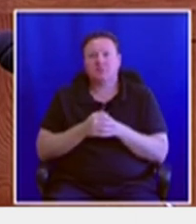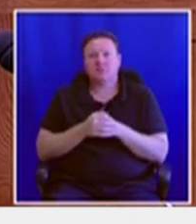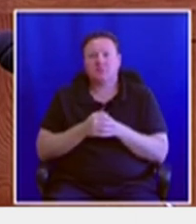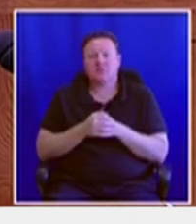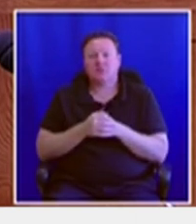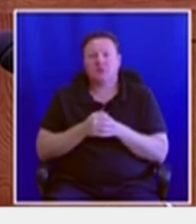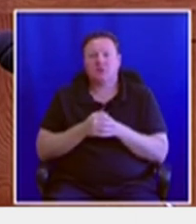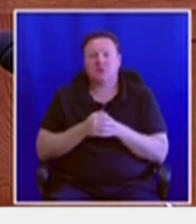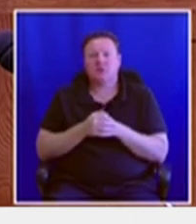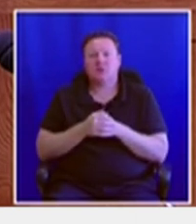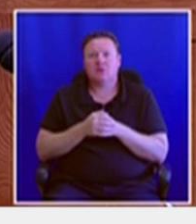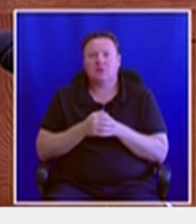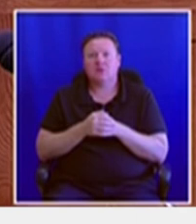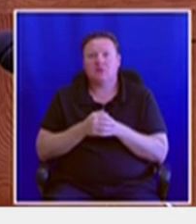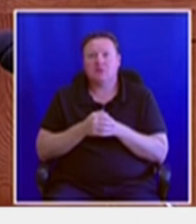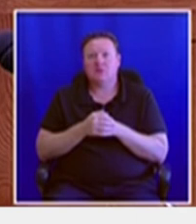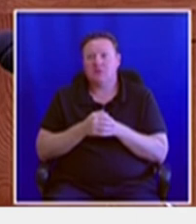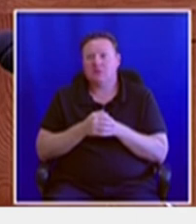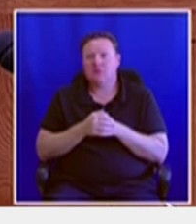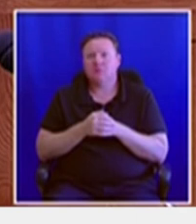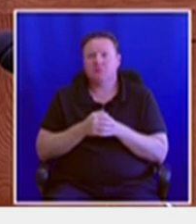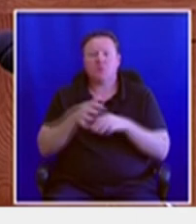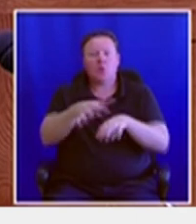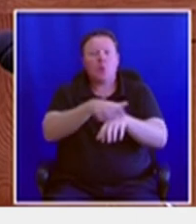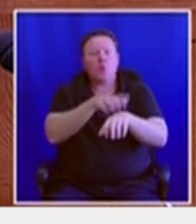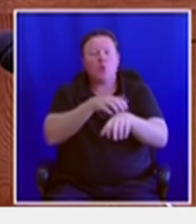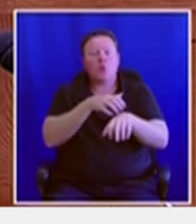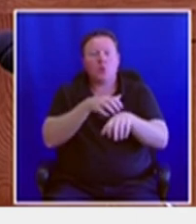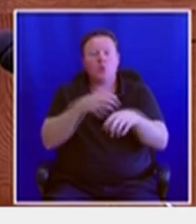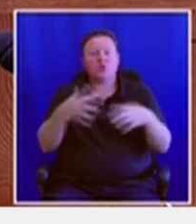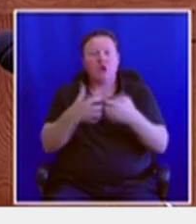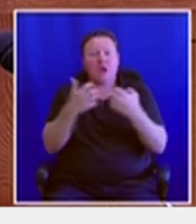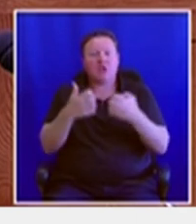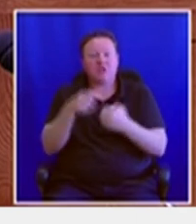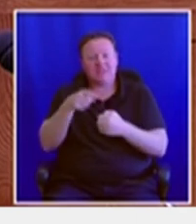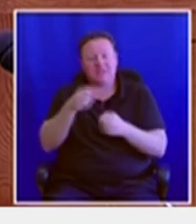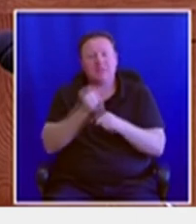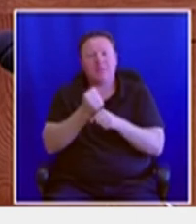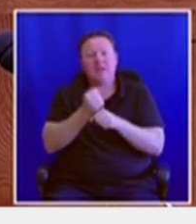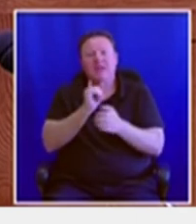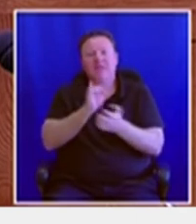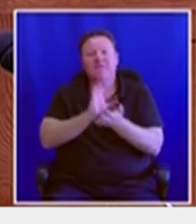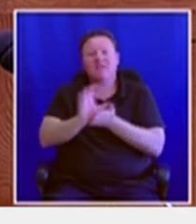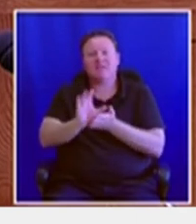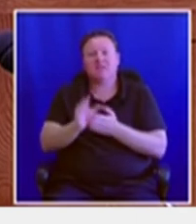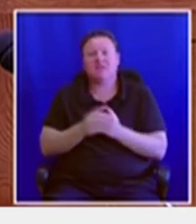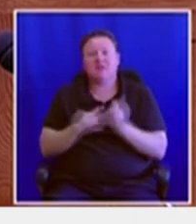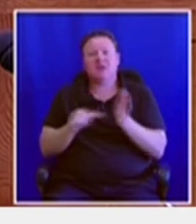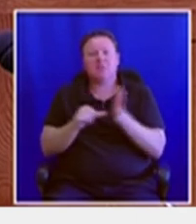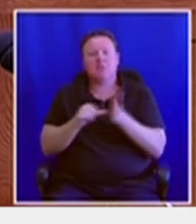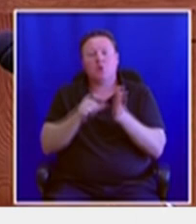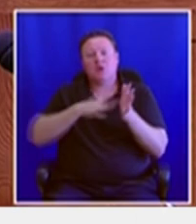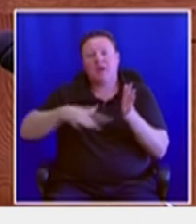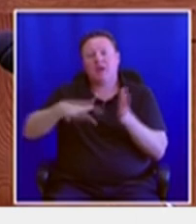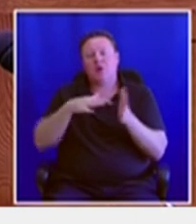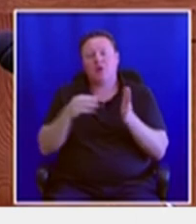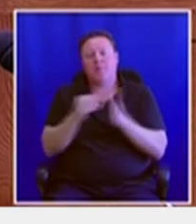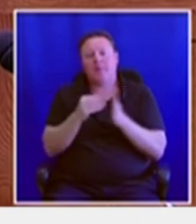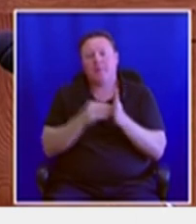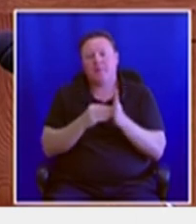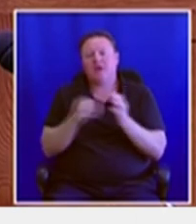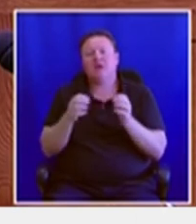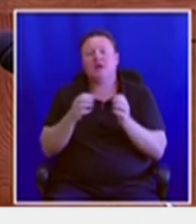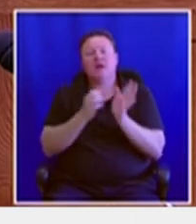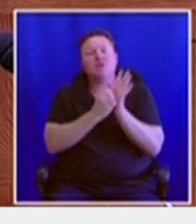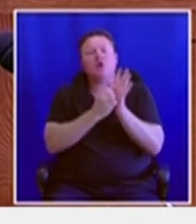development challenges into investable opportunities, covering such critical areas as